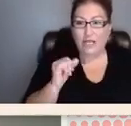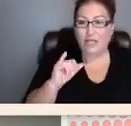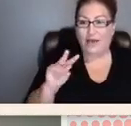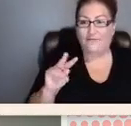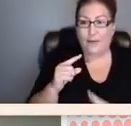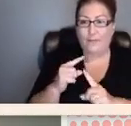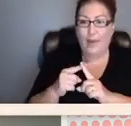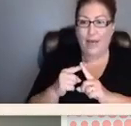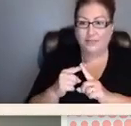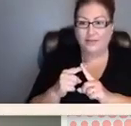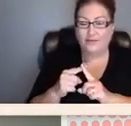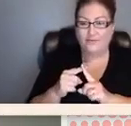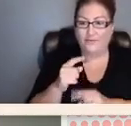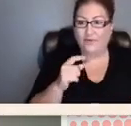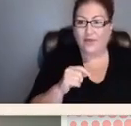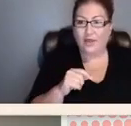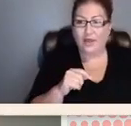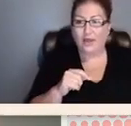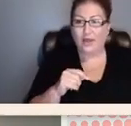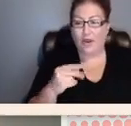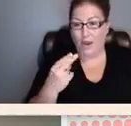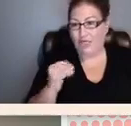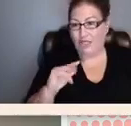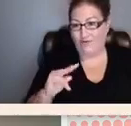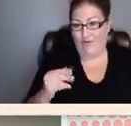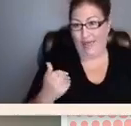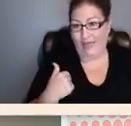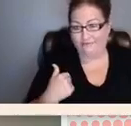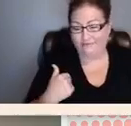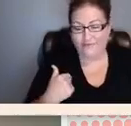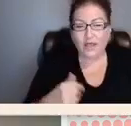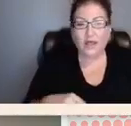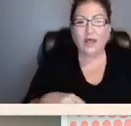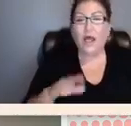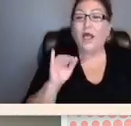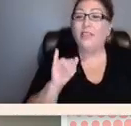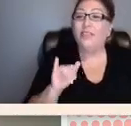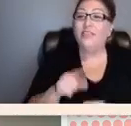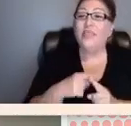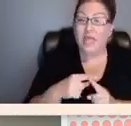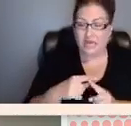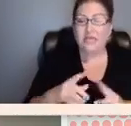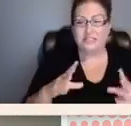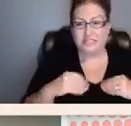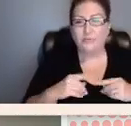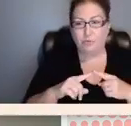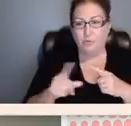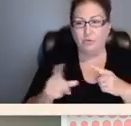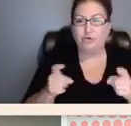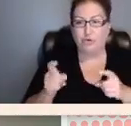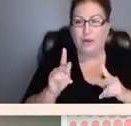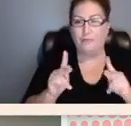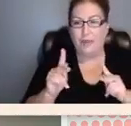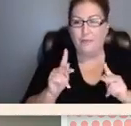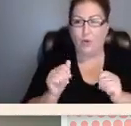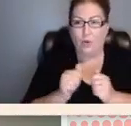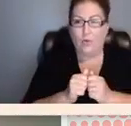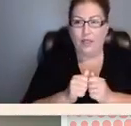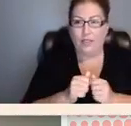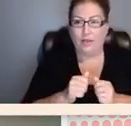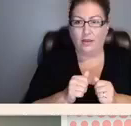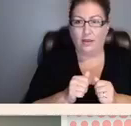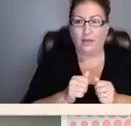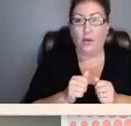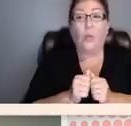and a food handler, in which case it is perfectly acceptable to treat people with dignity,